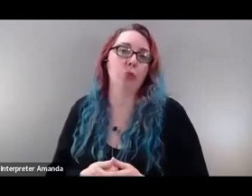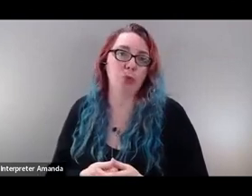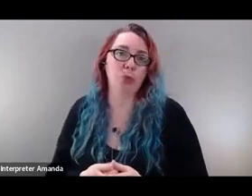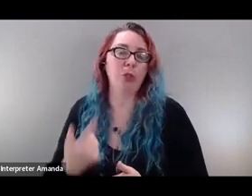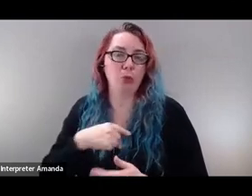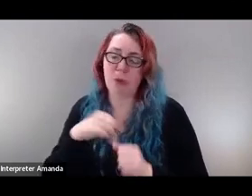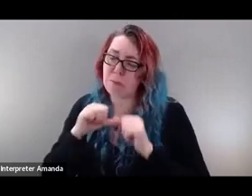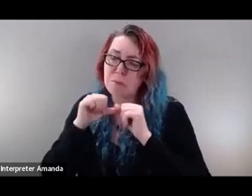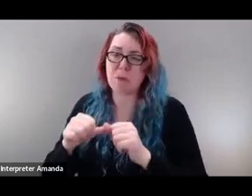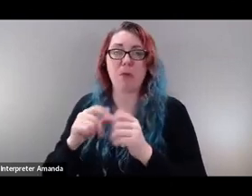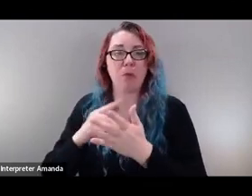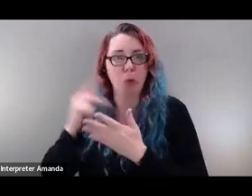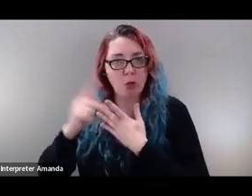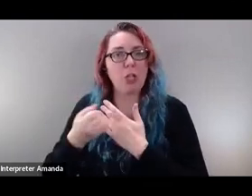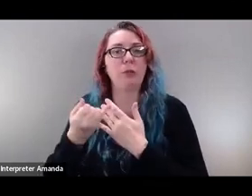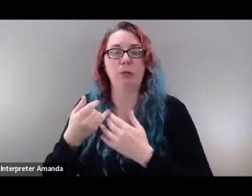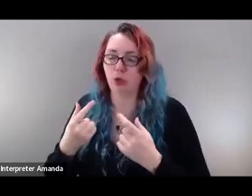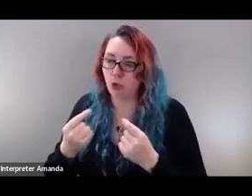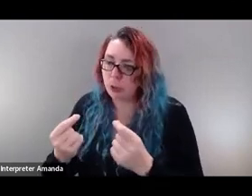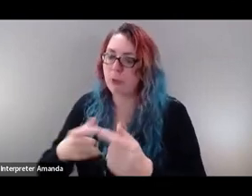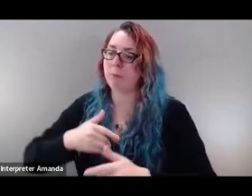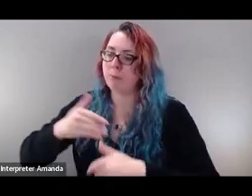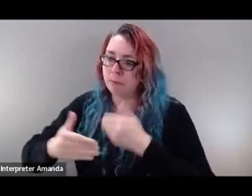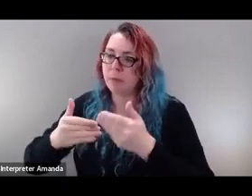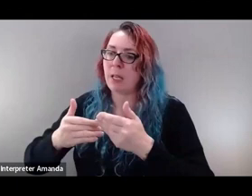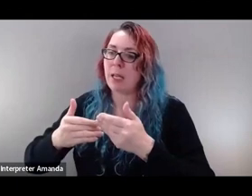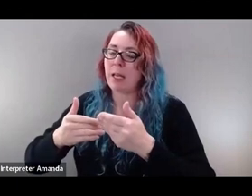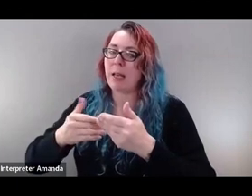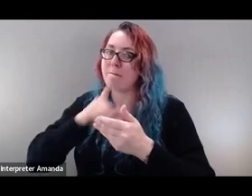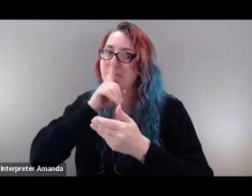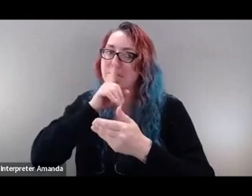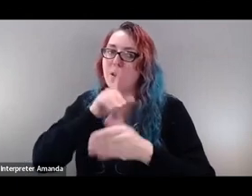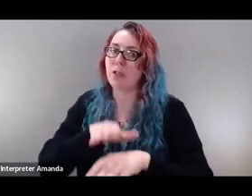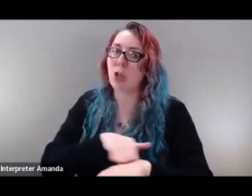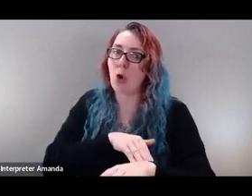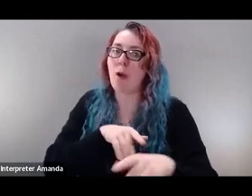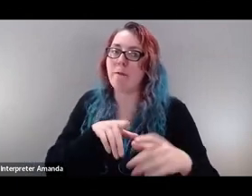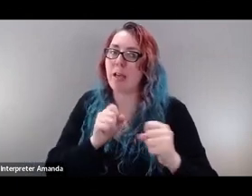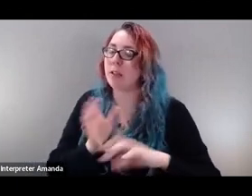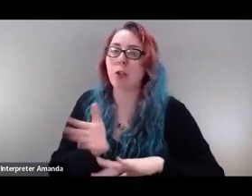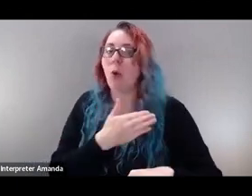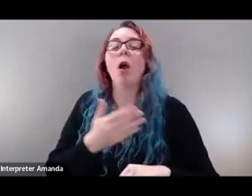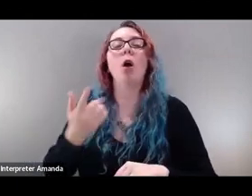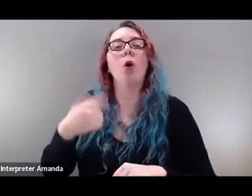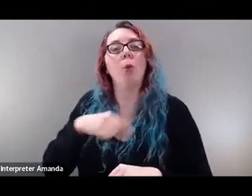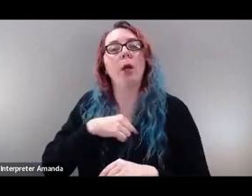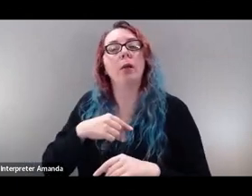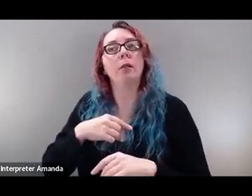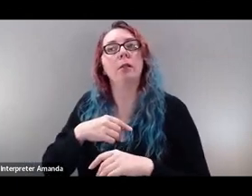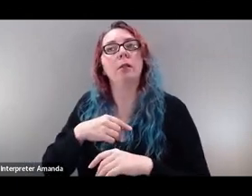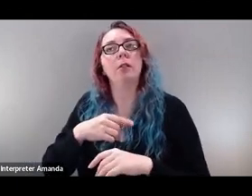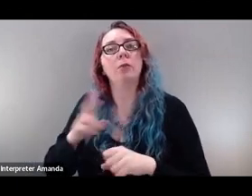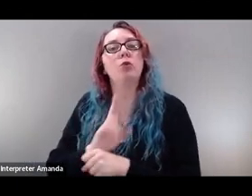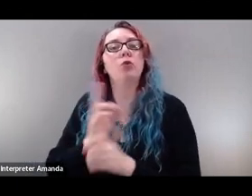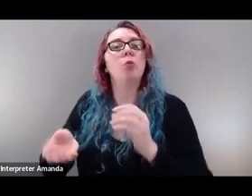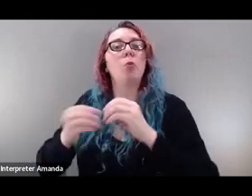work on the project and we made that room for ourselves with more intent. Well, yeah, because like, if you